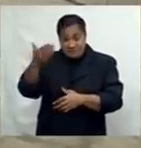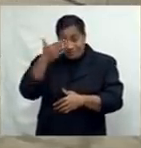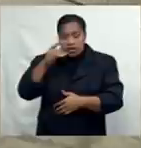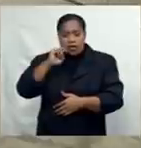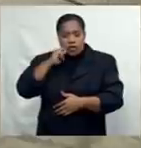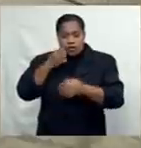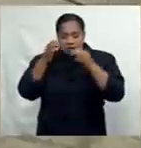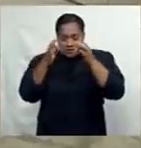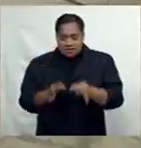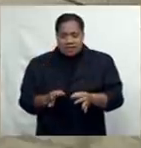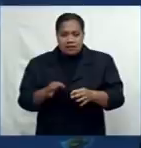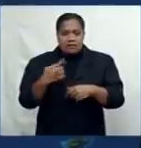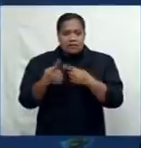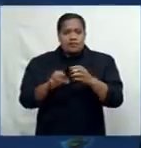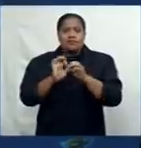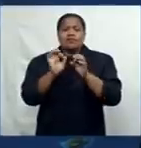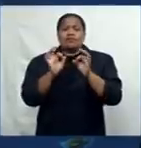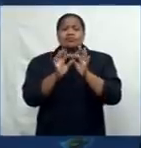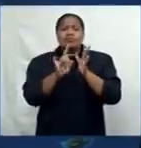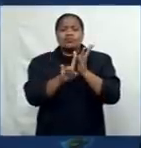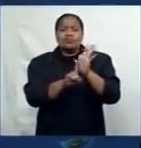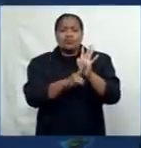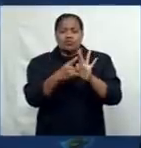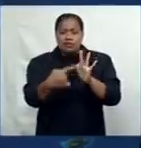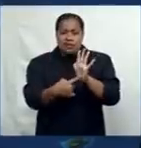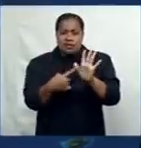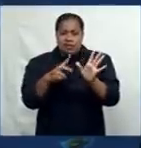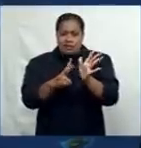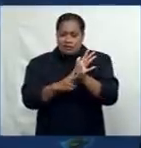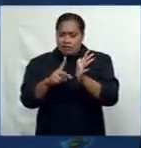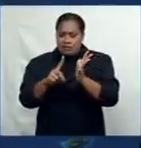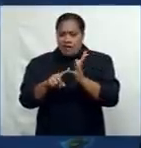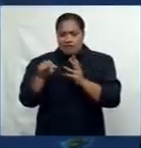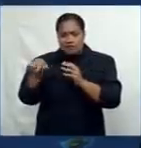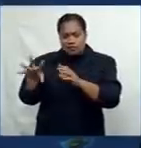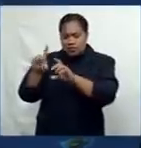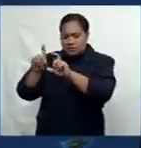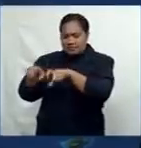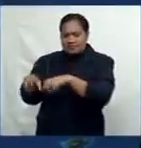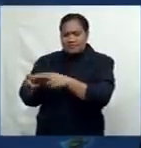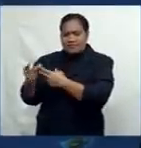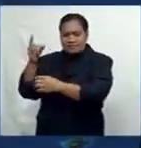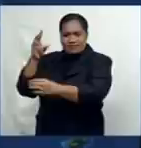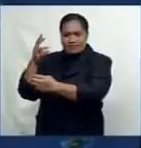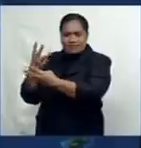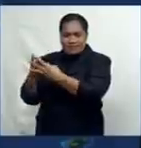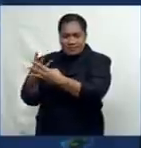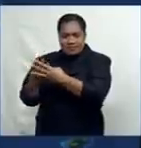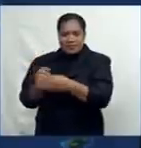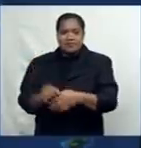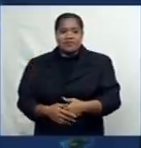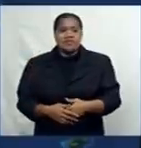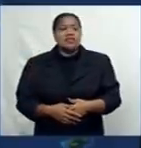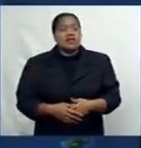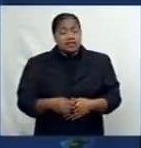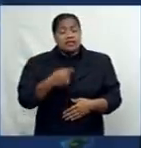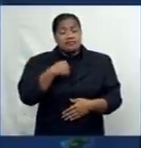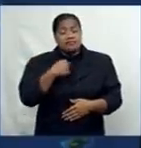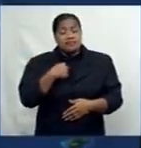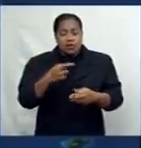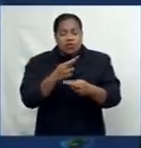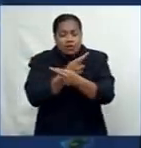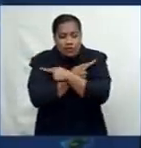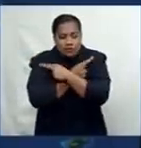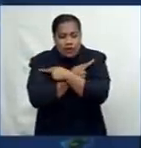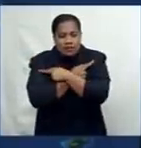with SEDALPA. Ongoing internal process. It's still yet to be completed. I will have to respect that process and not comment on